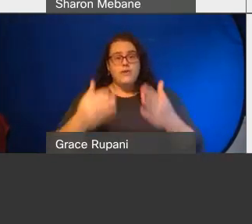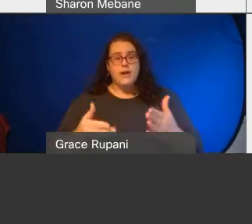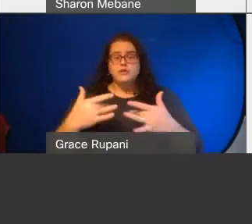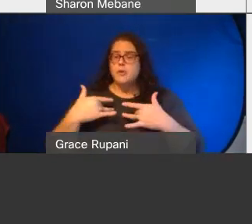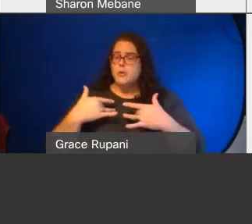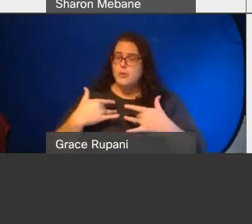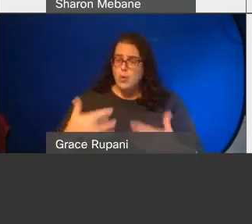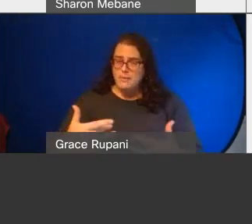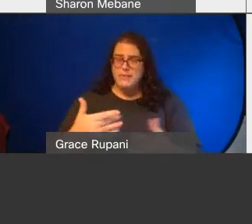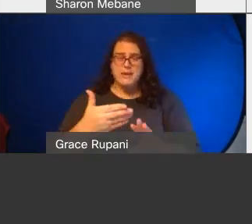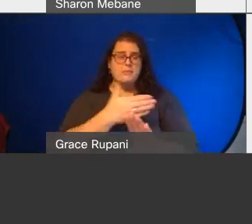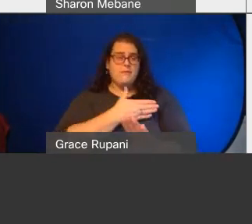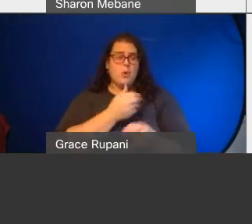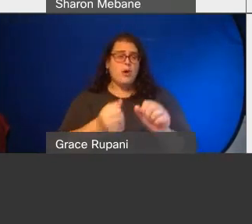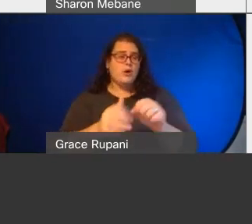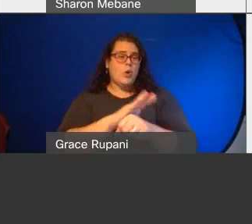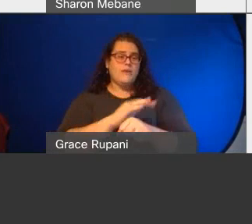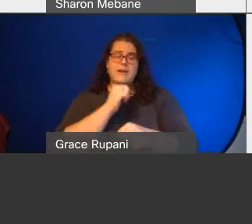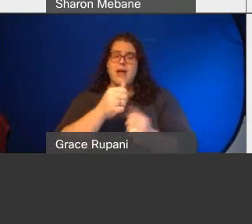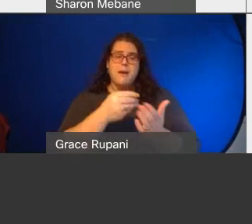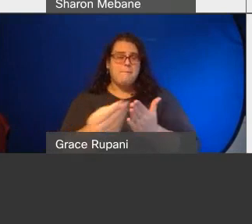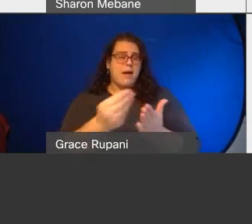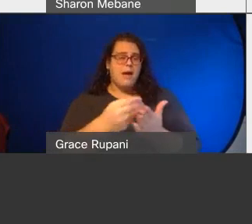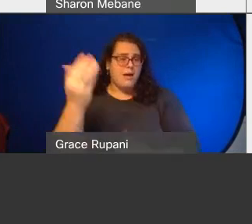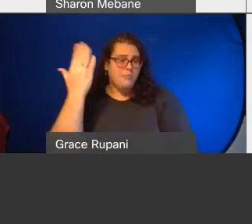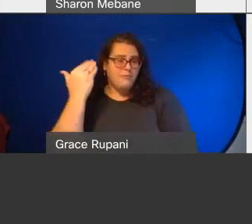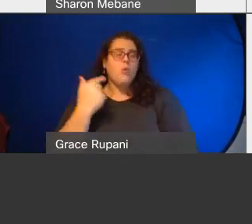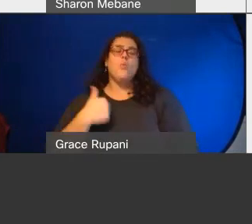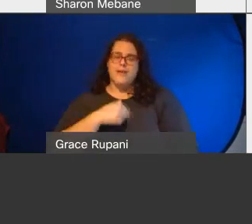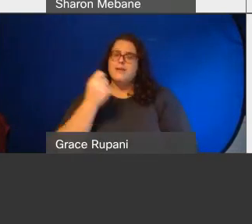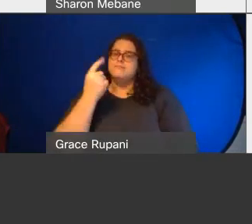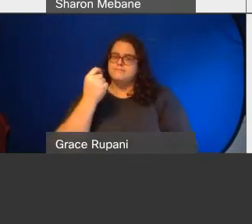pre-COVID purchased previously, and we understand the expense.